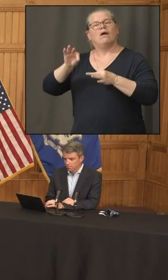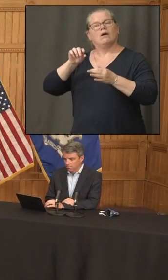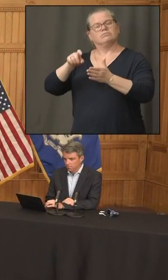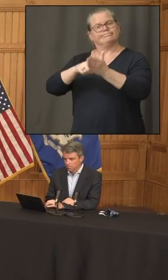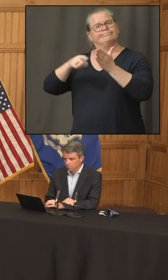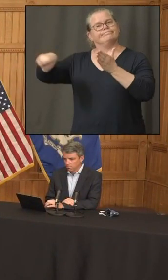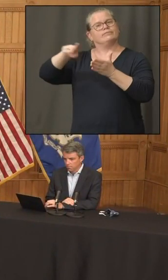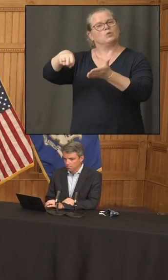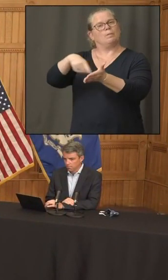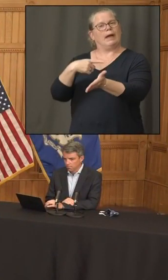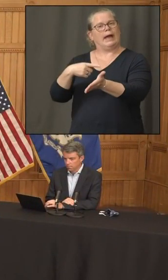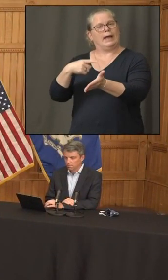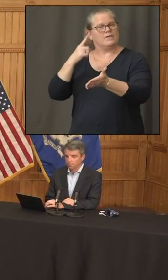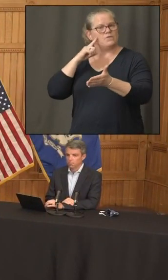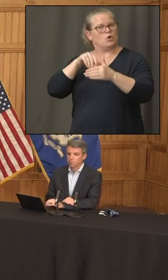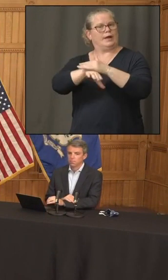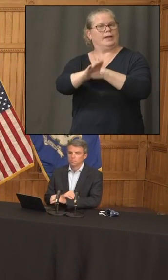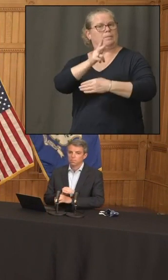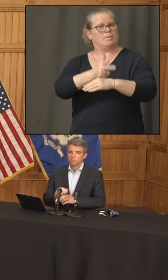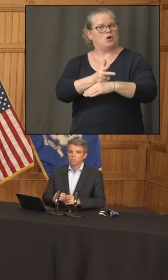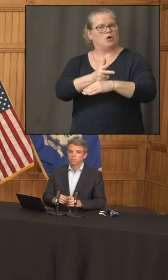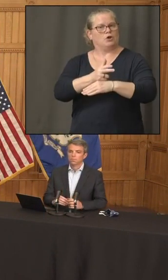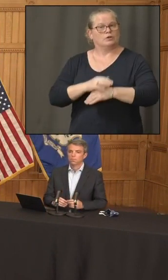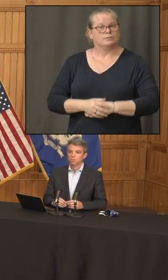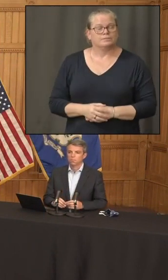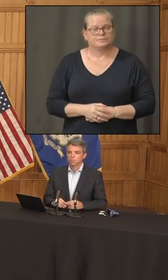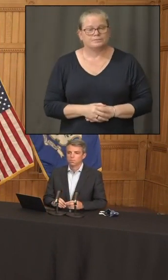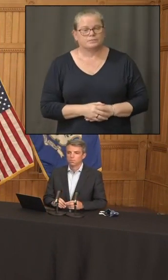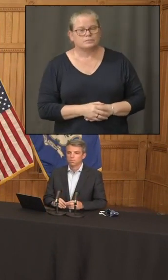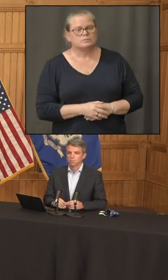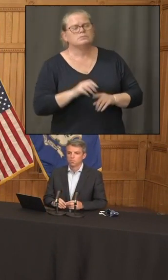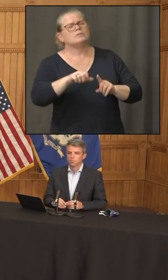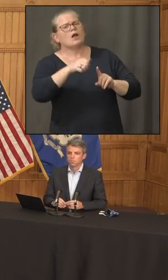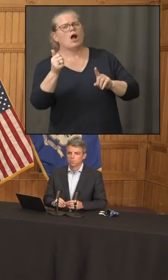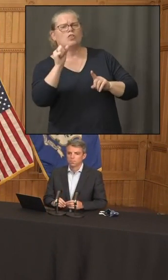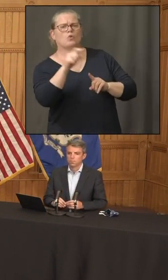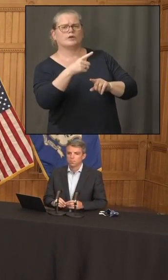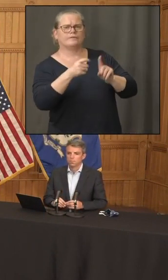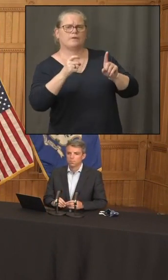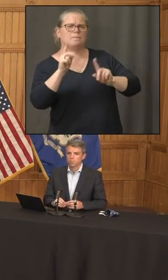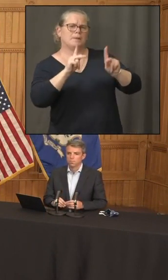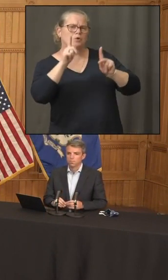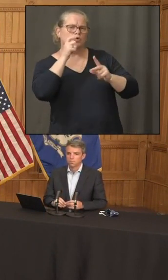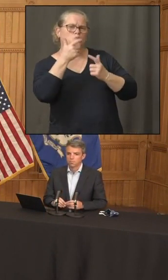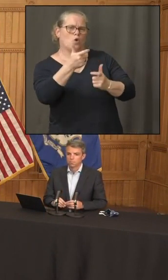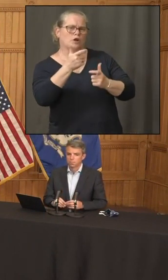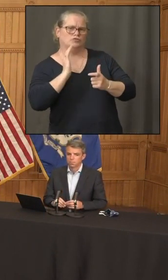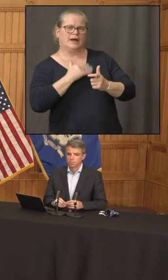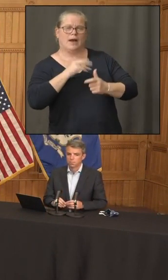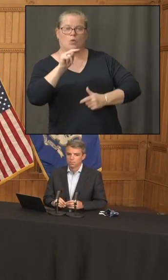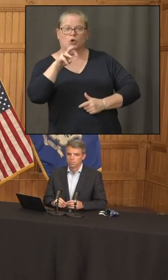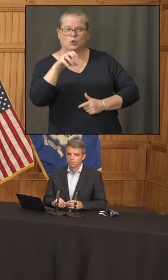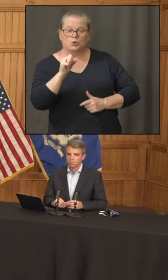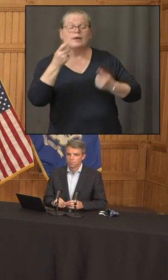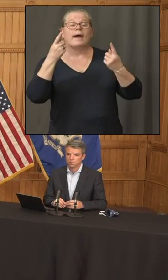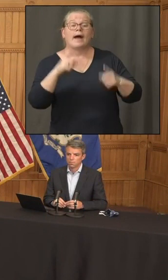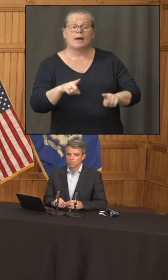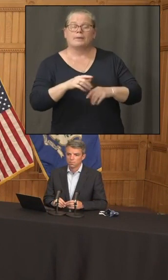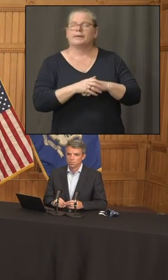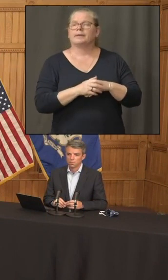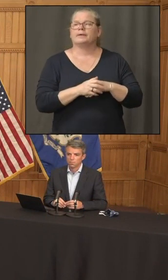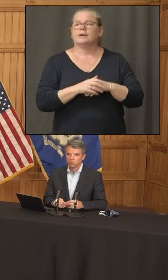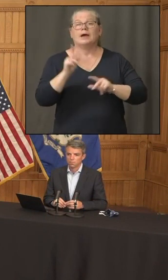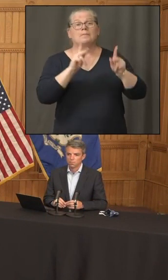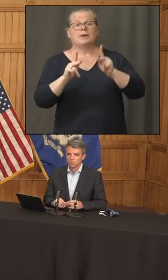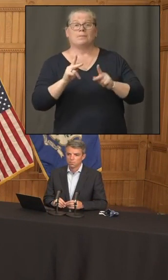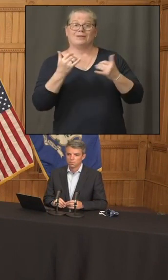It's kind of two-part. One, with everybody going back to work, employers are saying, hey, I'm getting employees now that say that